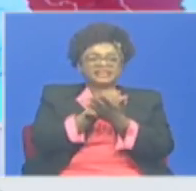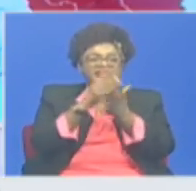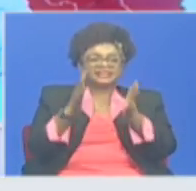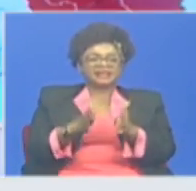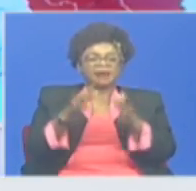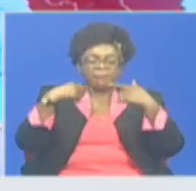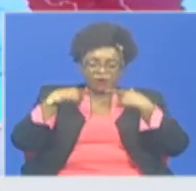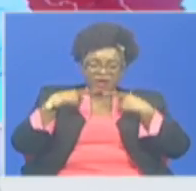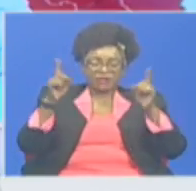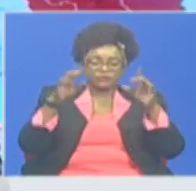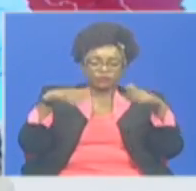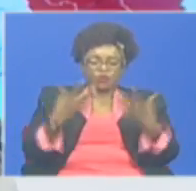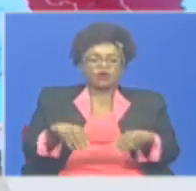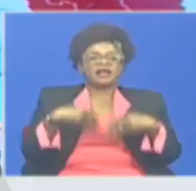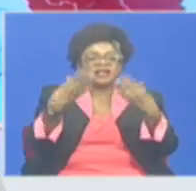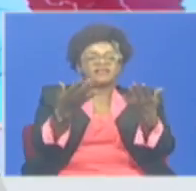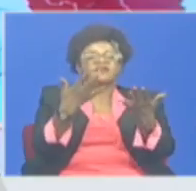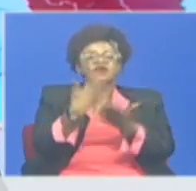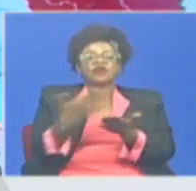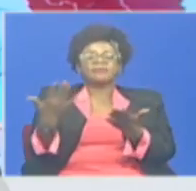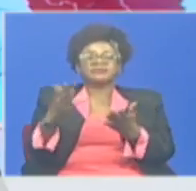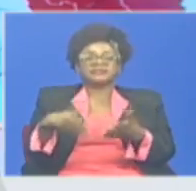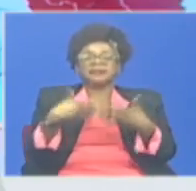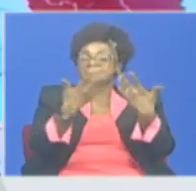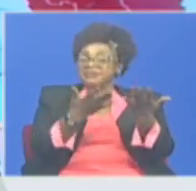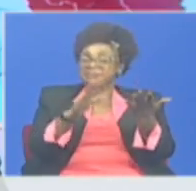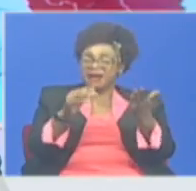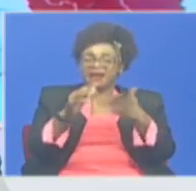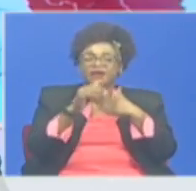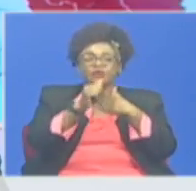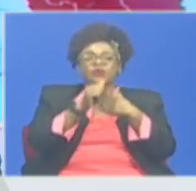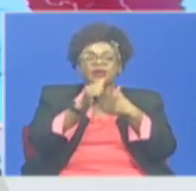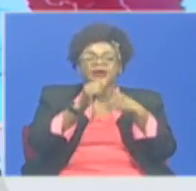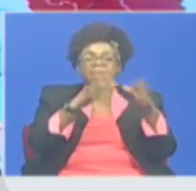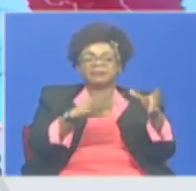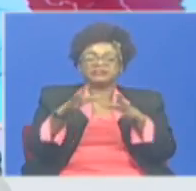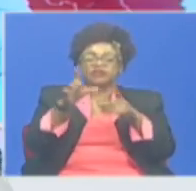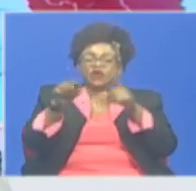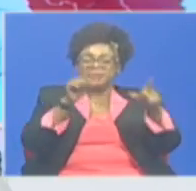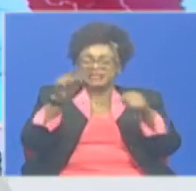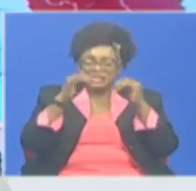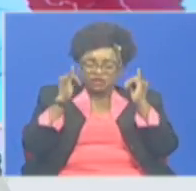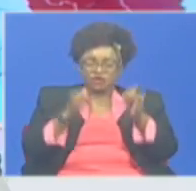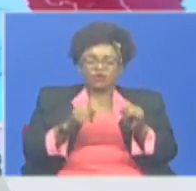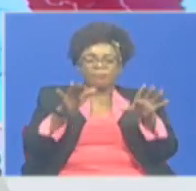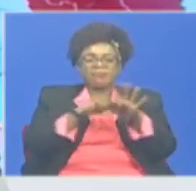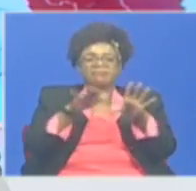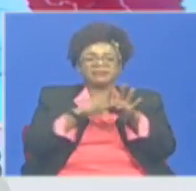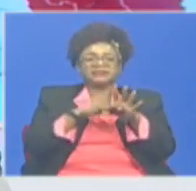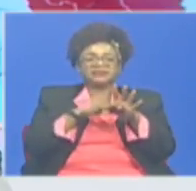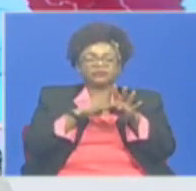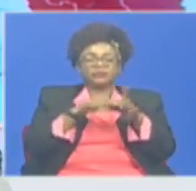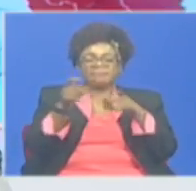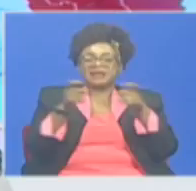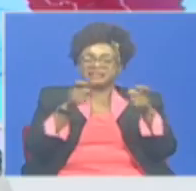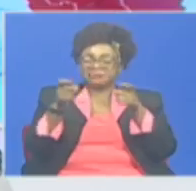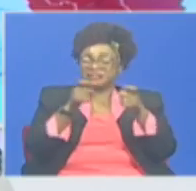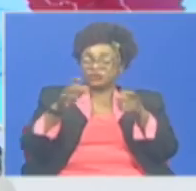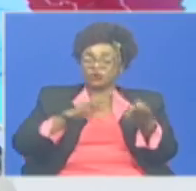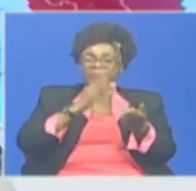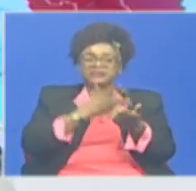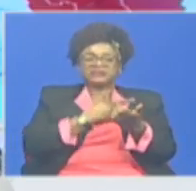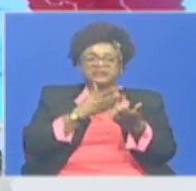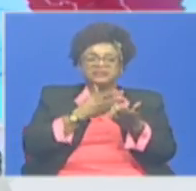pronounce or produce documents submitted by the ruling party nominating new members to the National Management Committee. Now, the members of